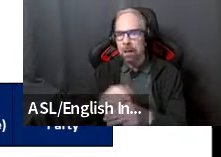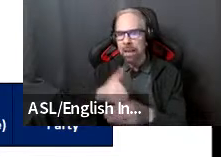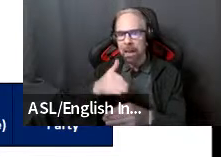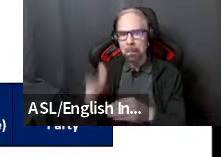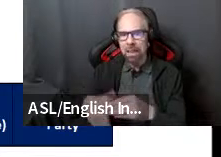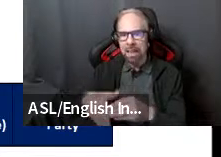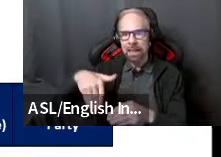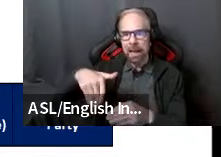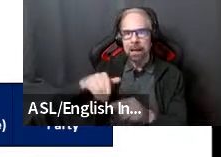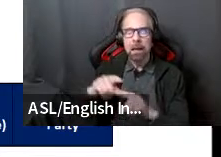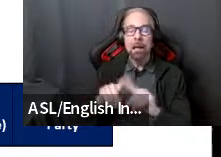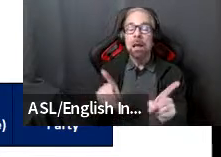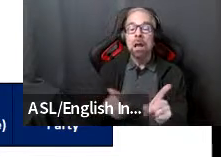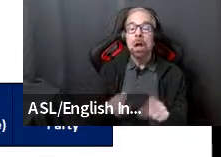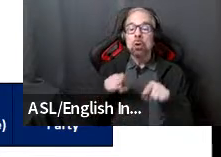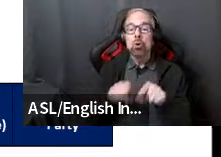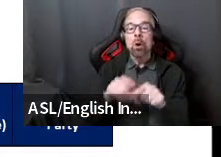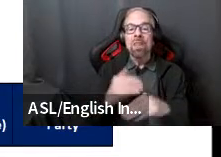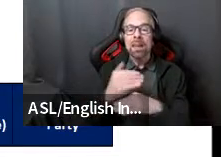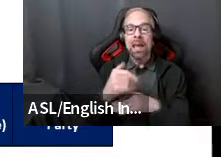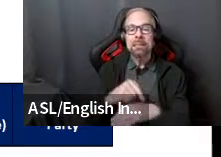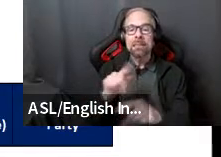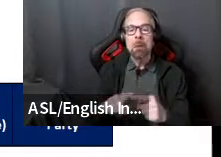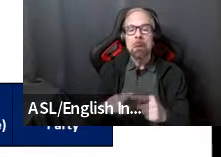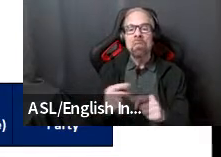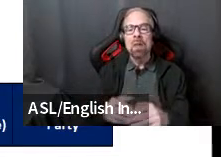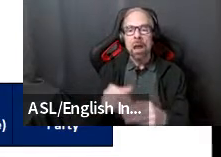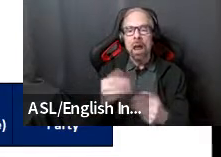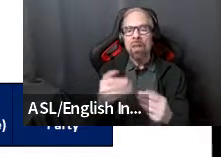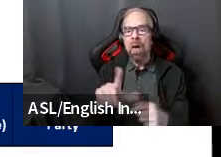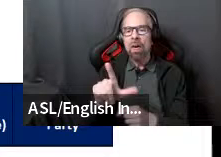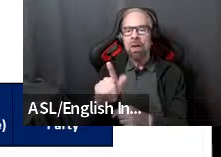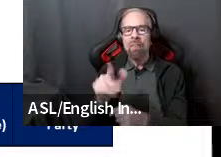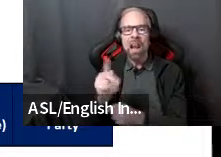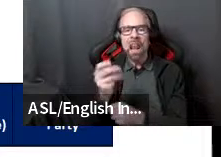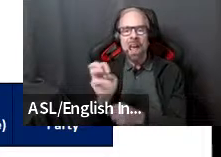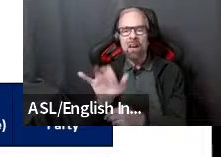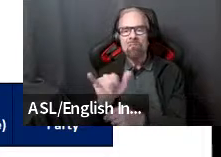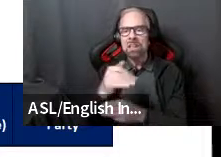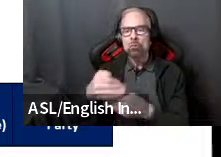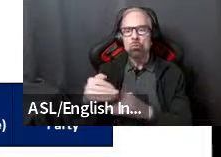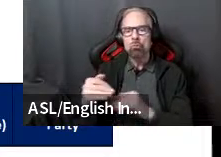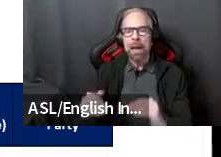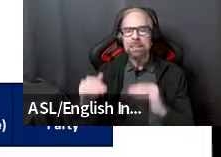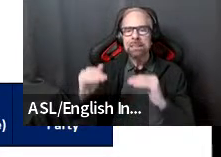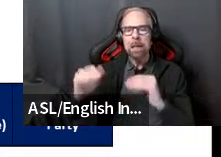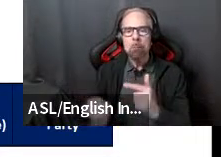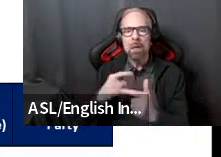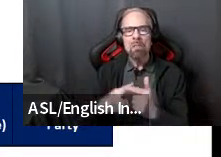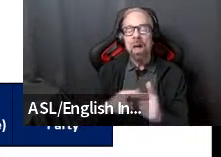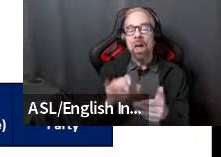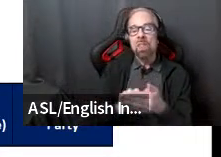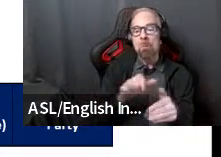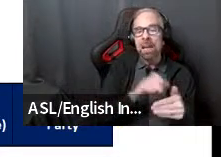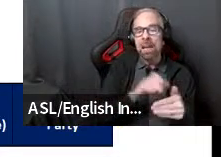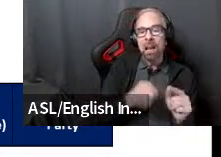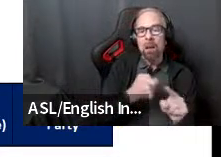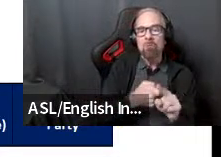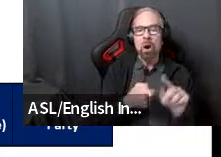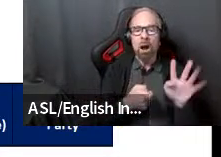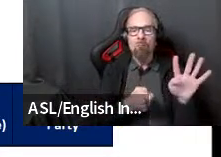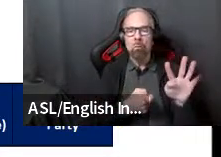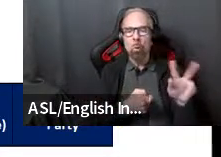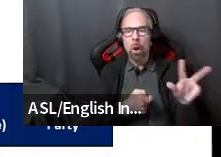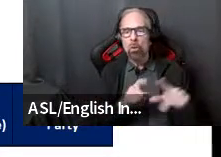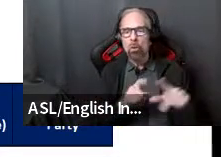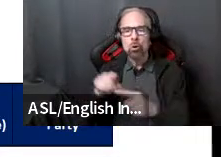during the next period, when they're going to raise the levees up, the 40-mile loop trail is going to be completed from about 33rd to Bridgeton